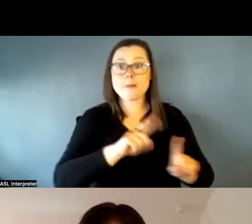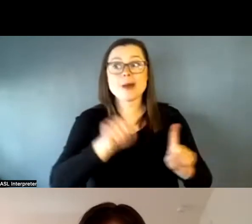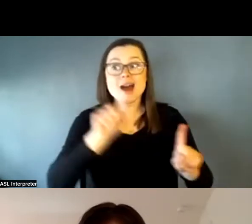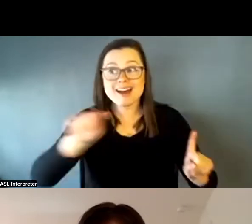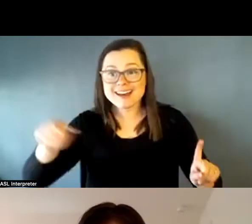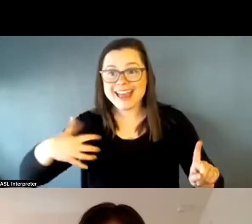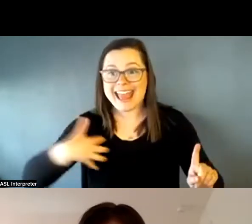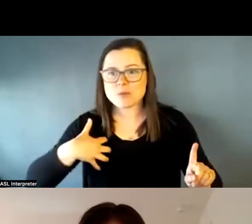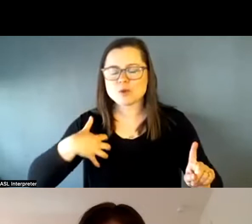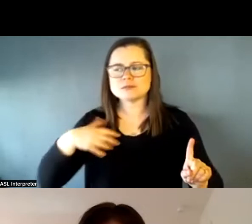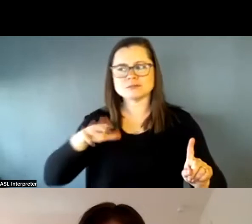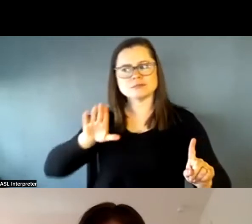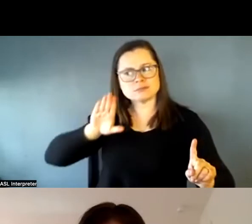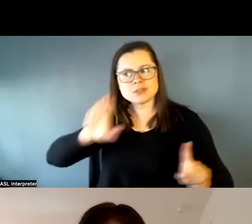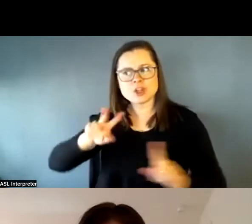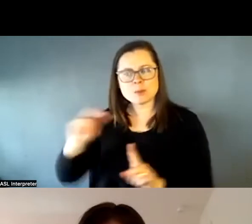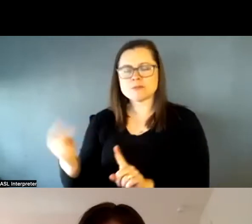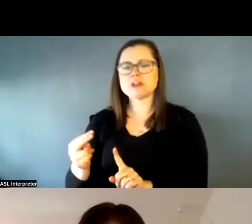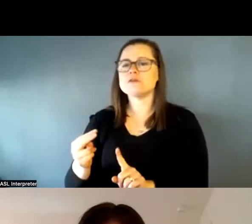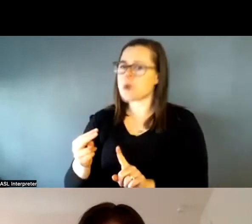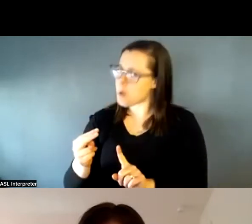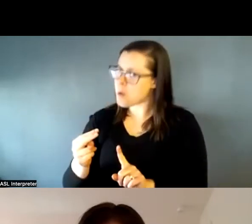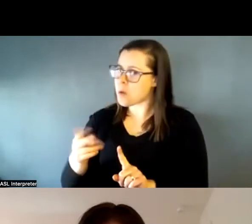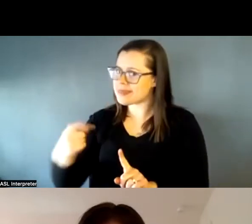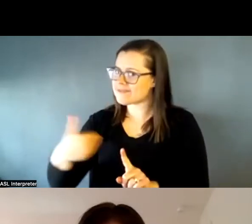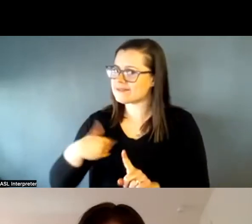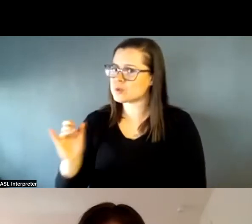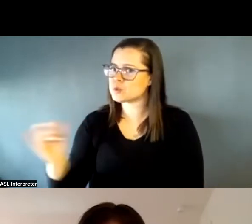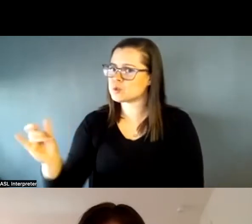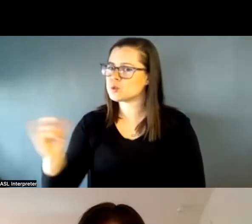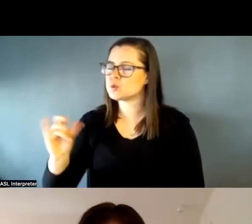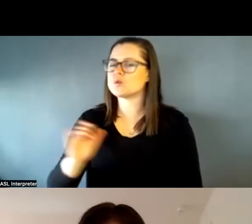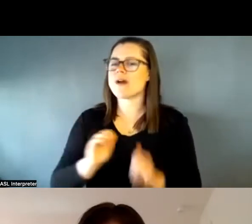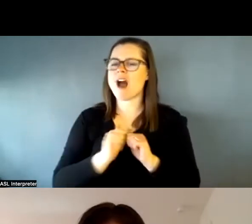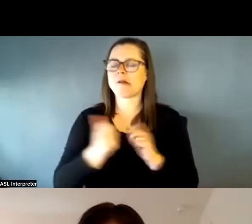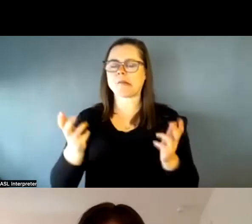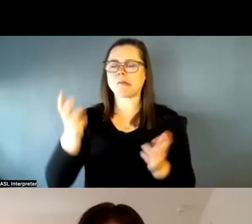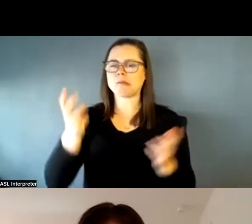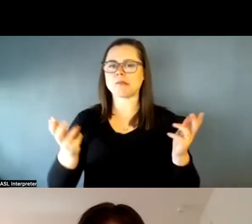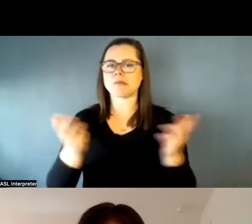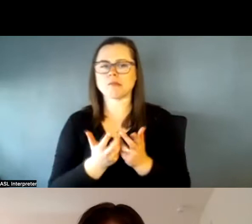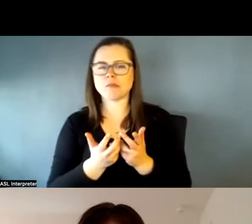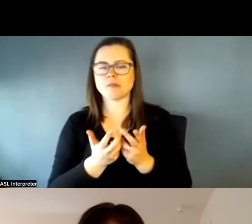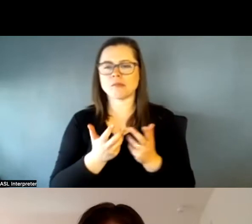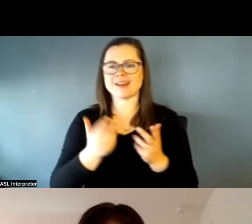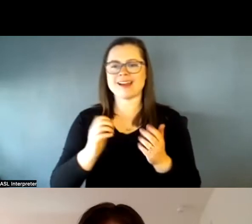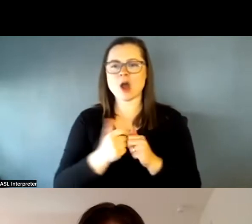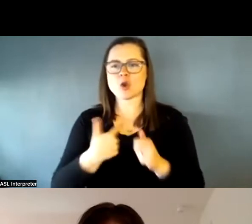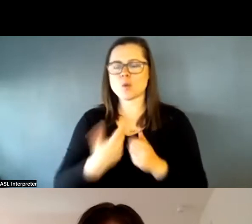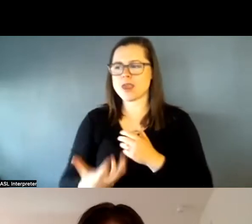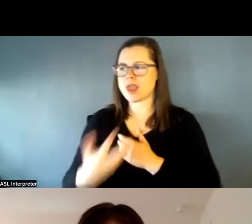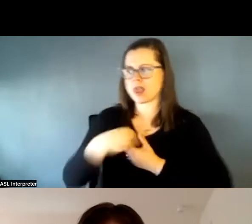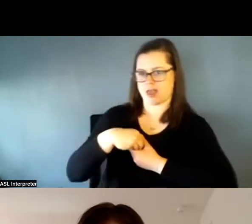perspective on that. But so I mostly talked about those human ideas about animals